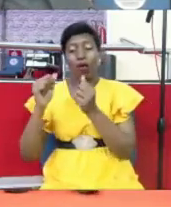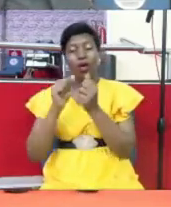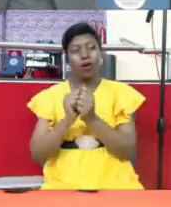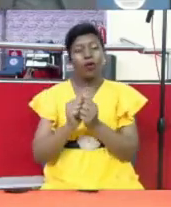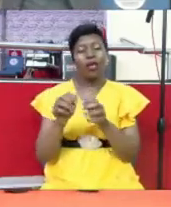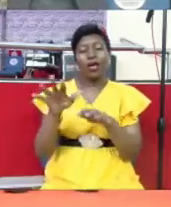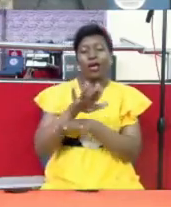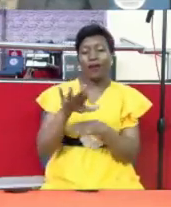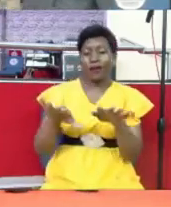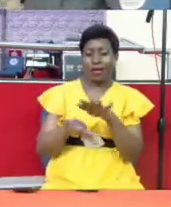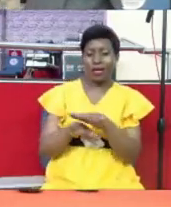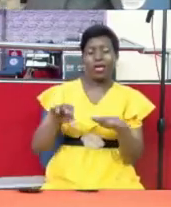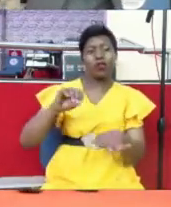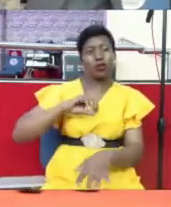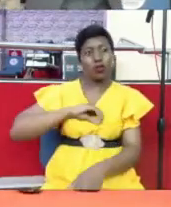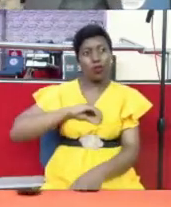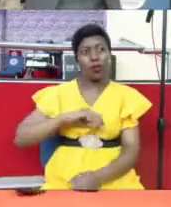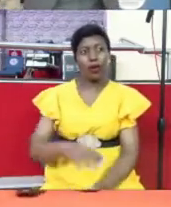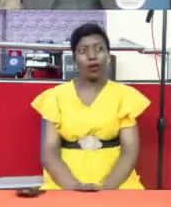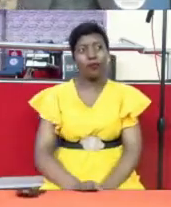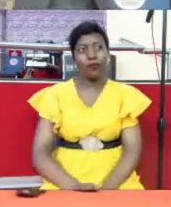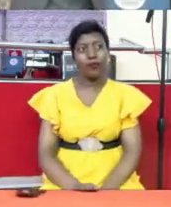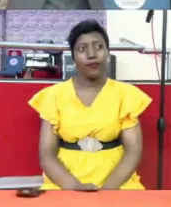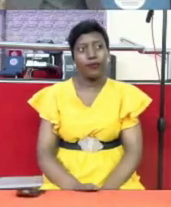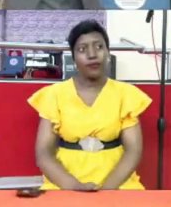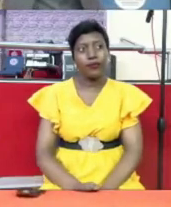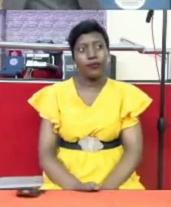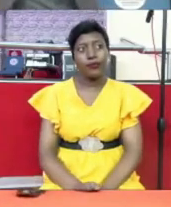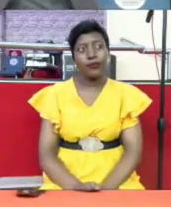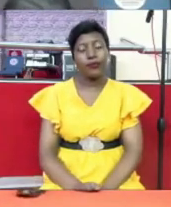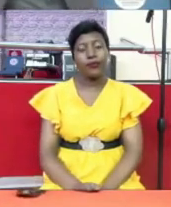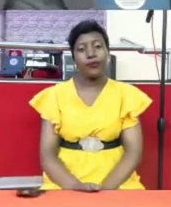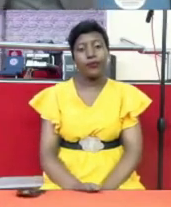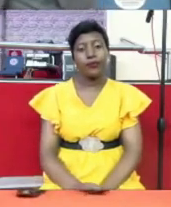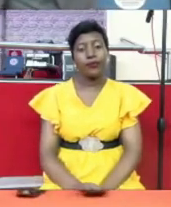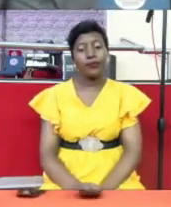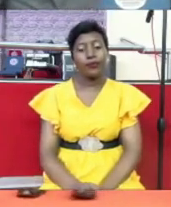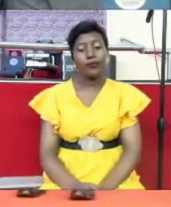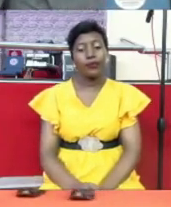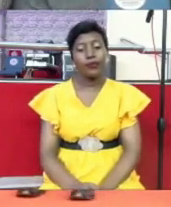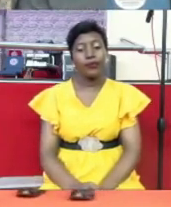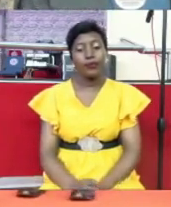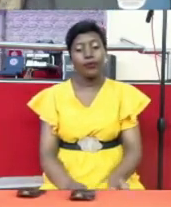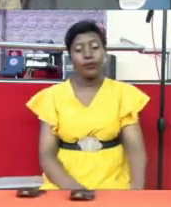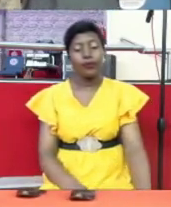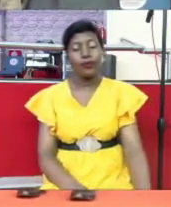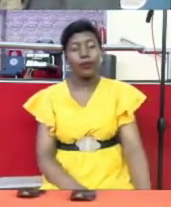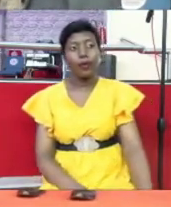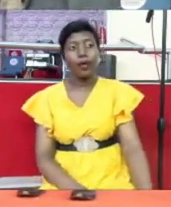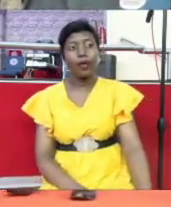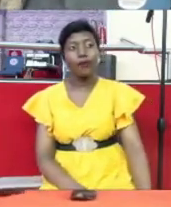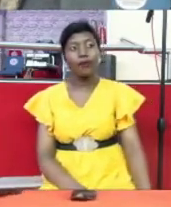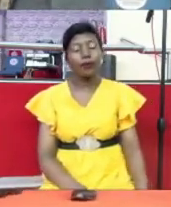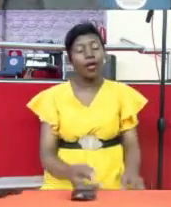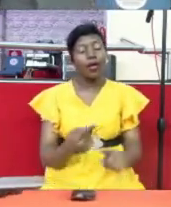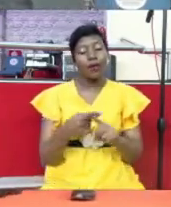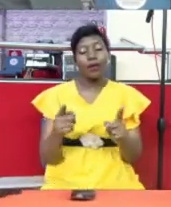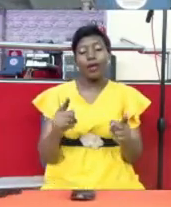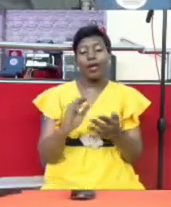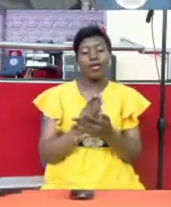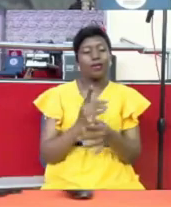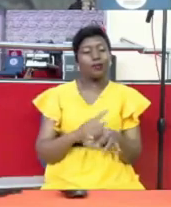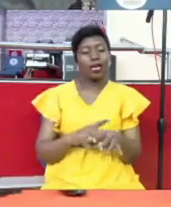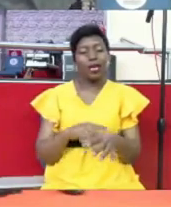everything we own. Kwa hivyo Musa anafikia mahali anamwambia la hasha, twaenda na watoto wetu na kila kitu ambacho ni chetu. And at some point he bows and